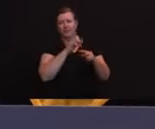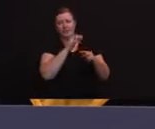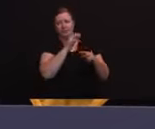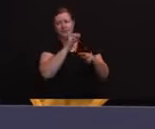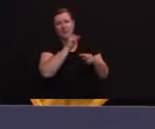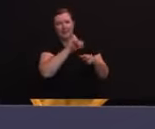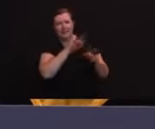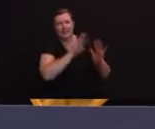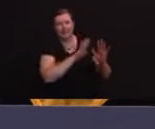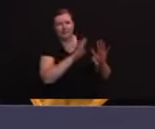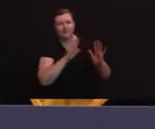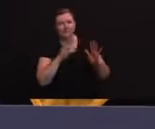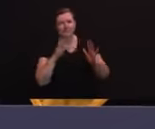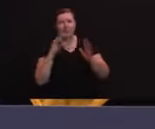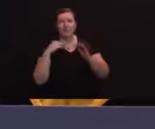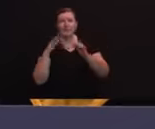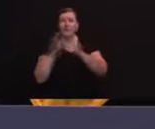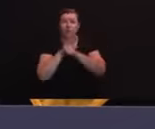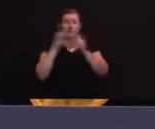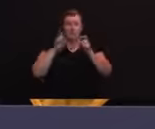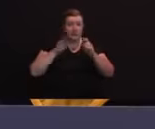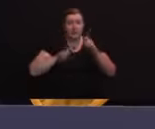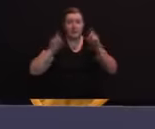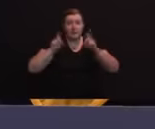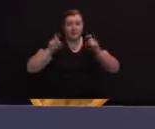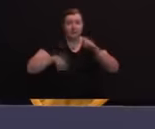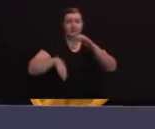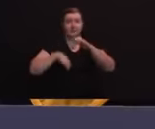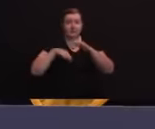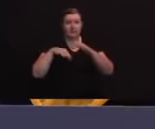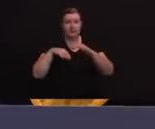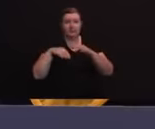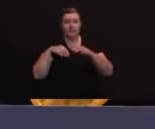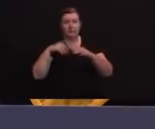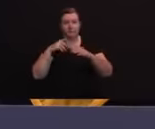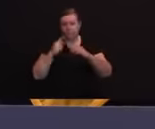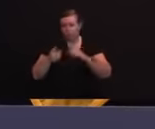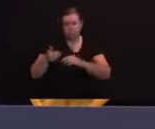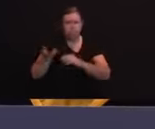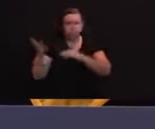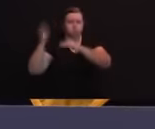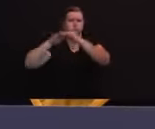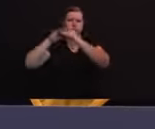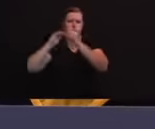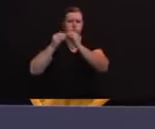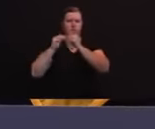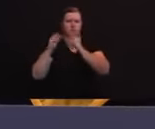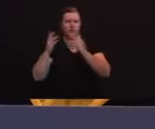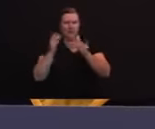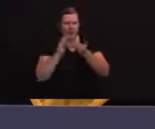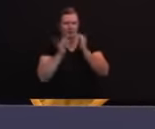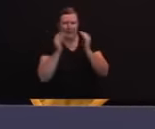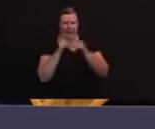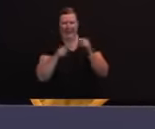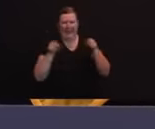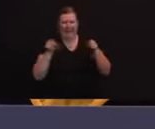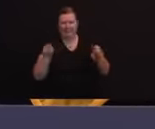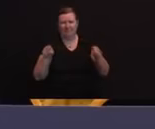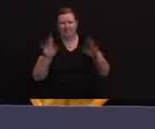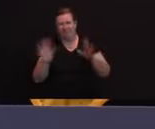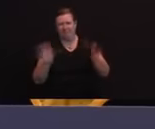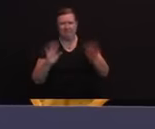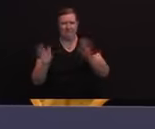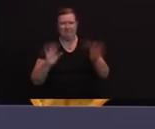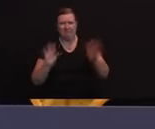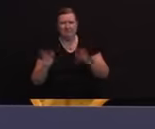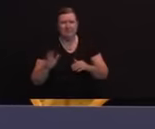had the testing capacity that we have now? 53 people have now tested positive in an outbreak at the Carrier Clinic. What are the